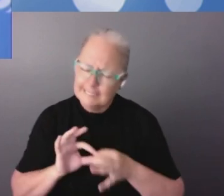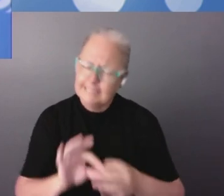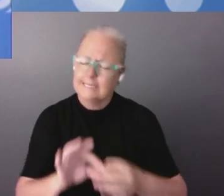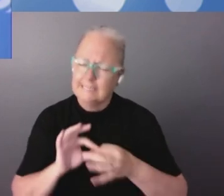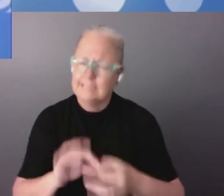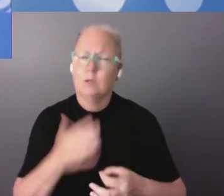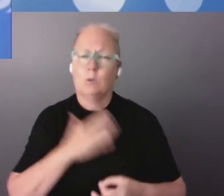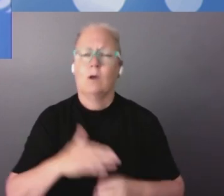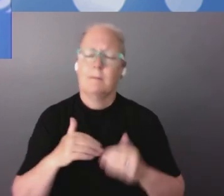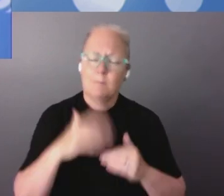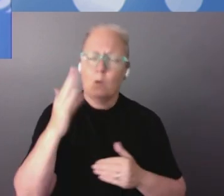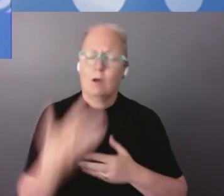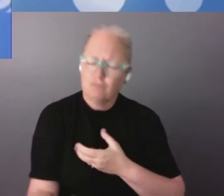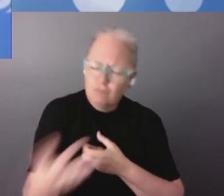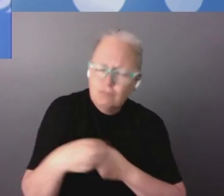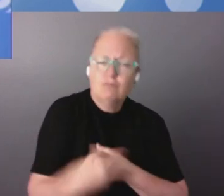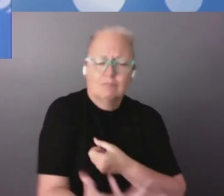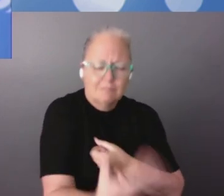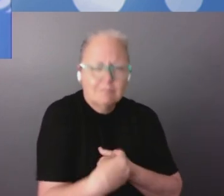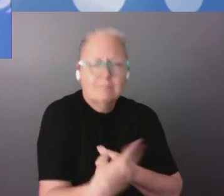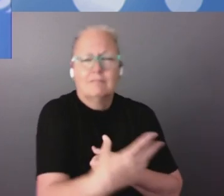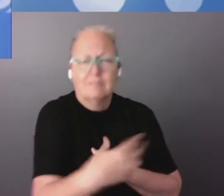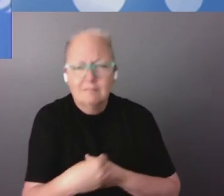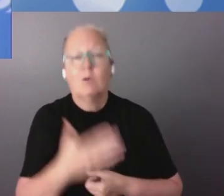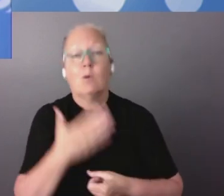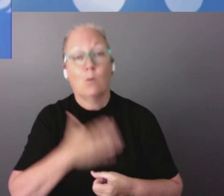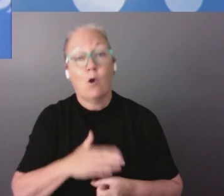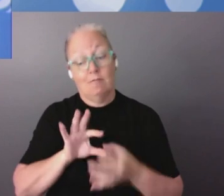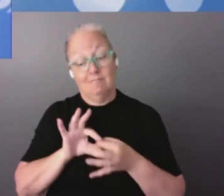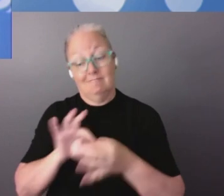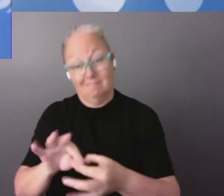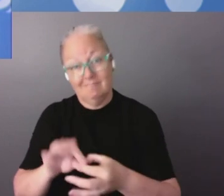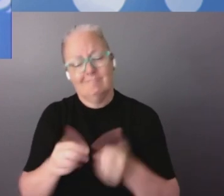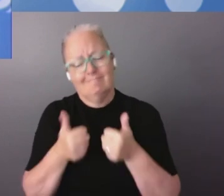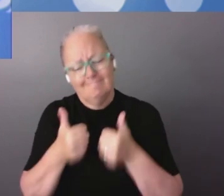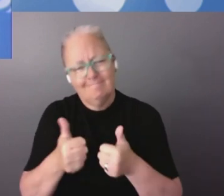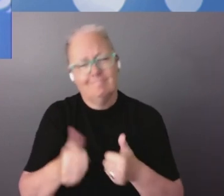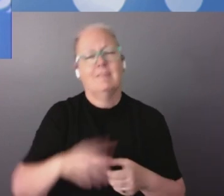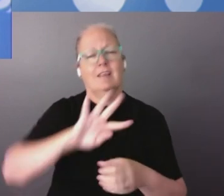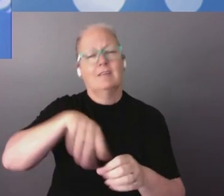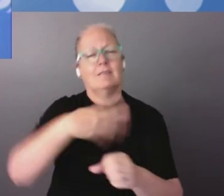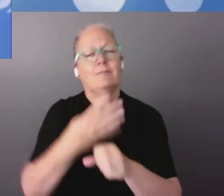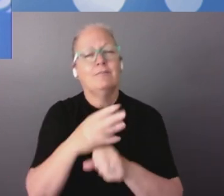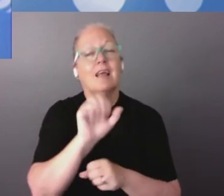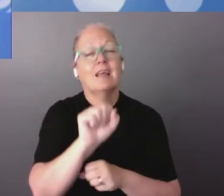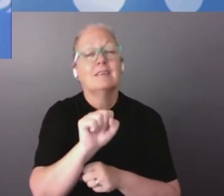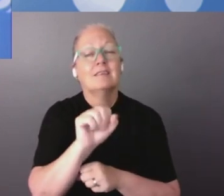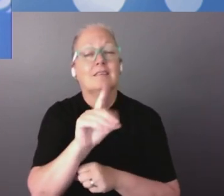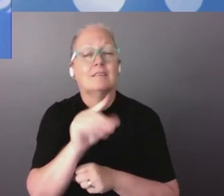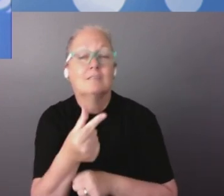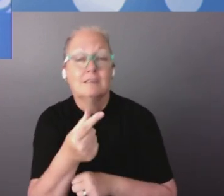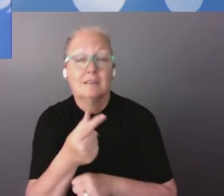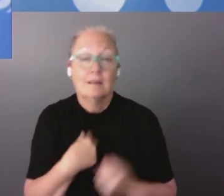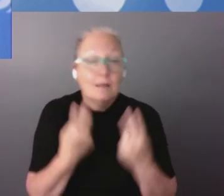and accelerate progress towards the Sustainable Development Goals. I hope many of you will join us for our